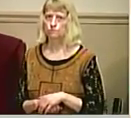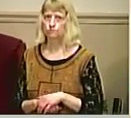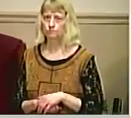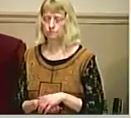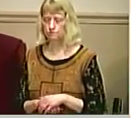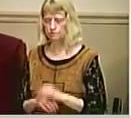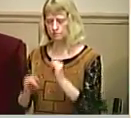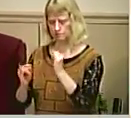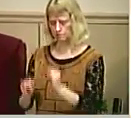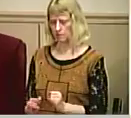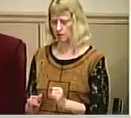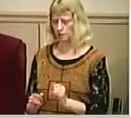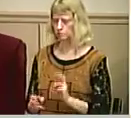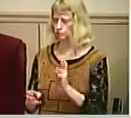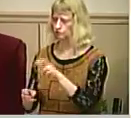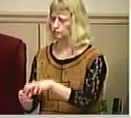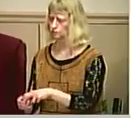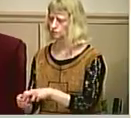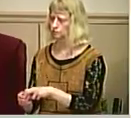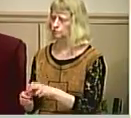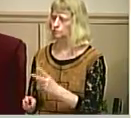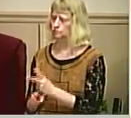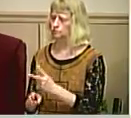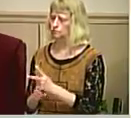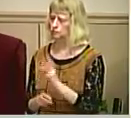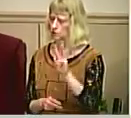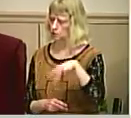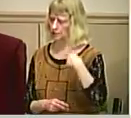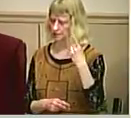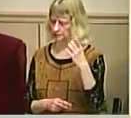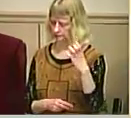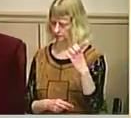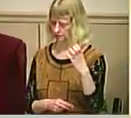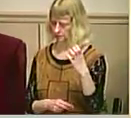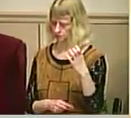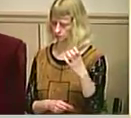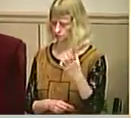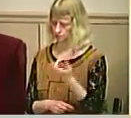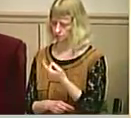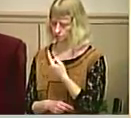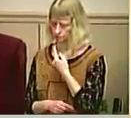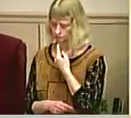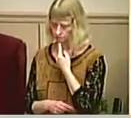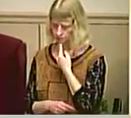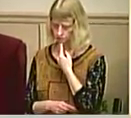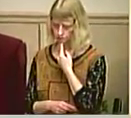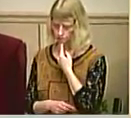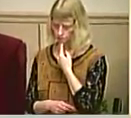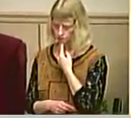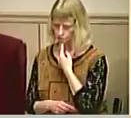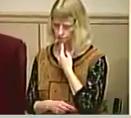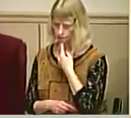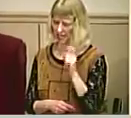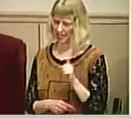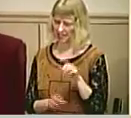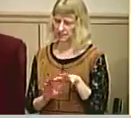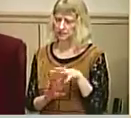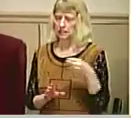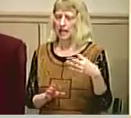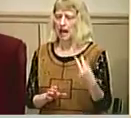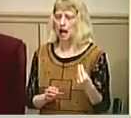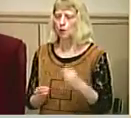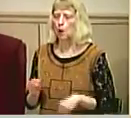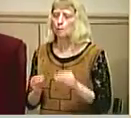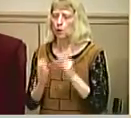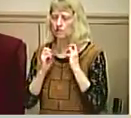One individual who went with us to Washington, D.C. the other day said, in essence, I need to get out of my shell and do more